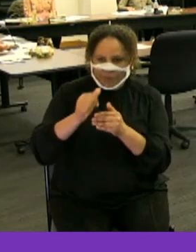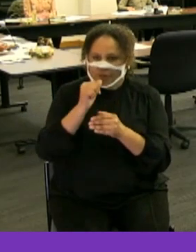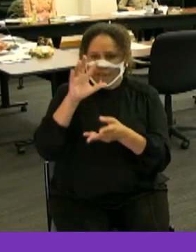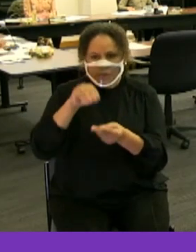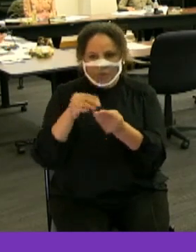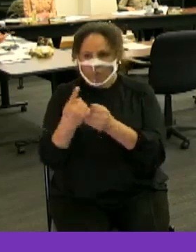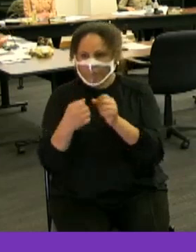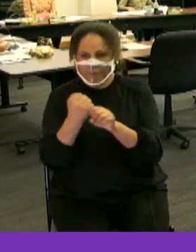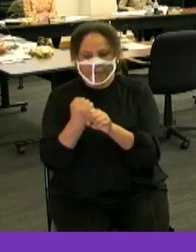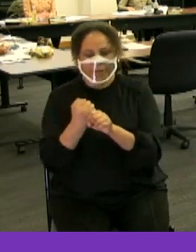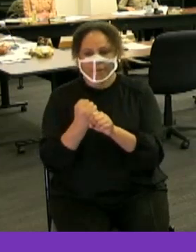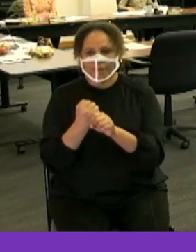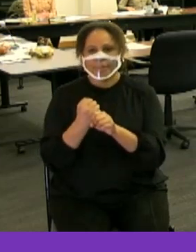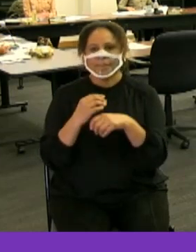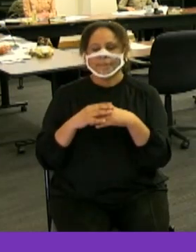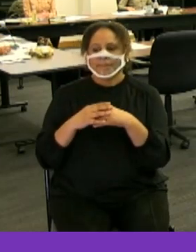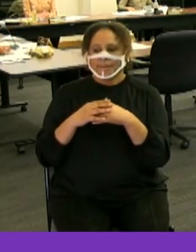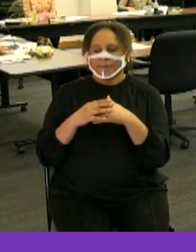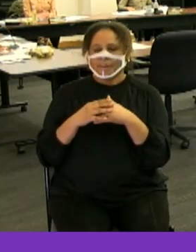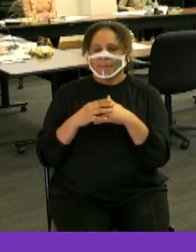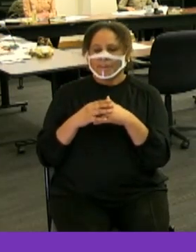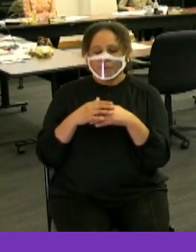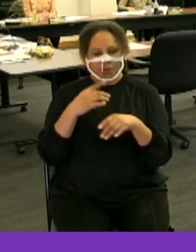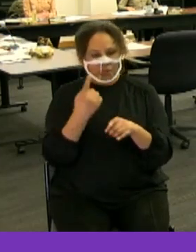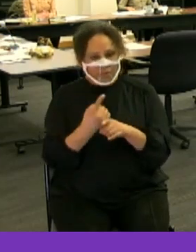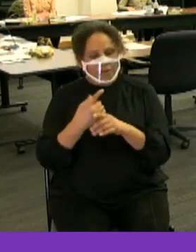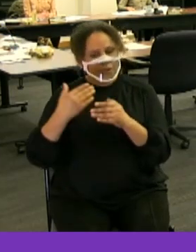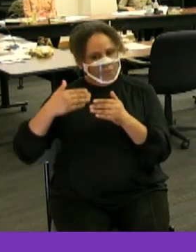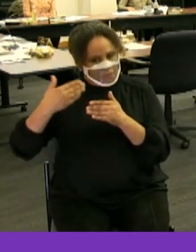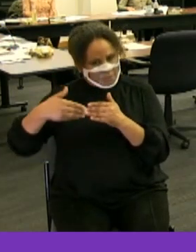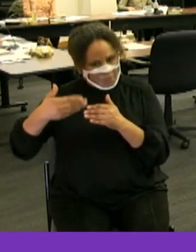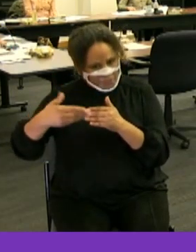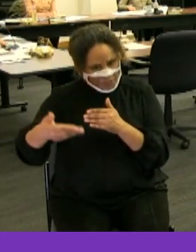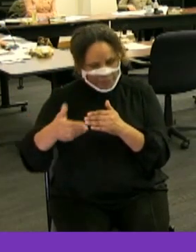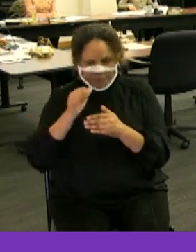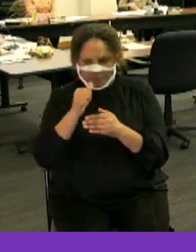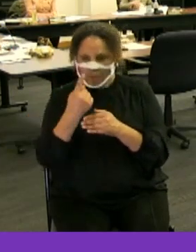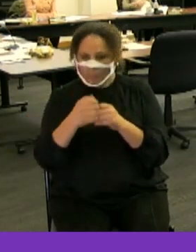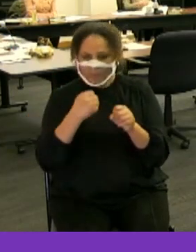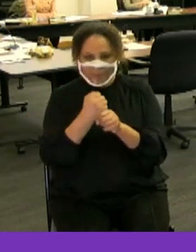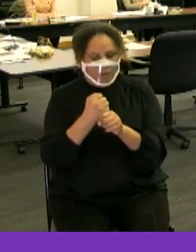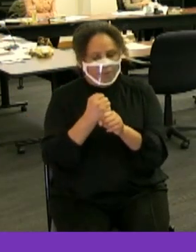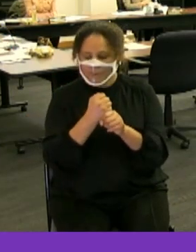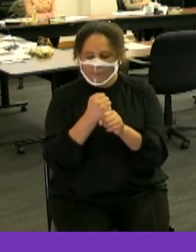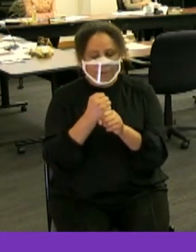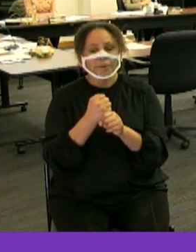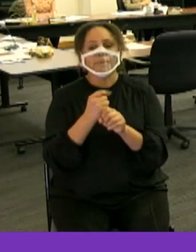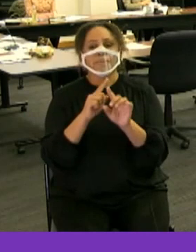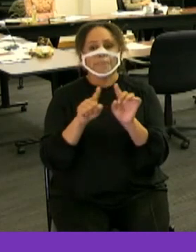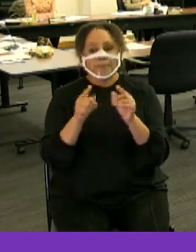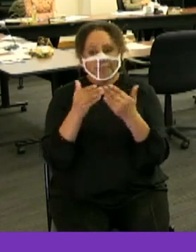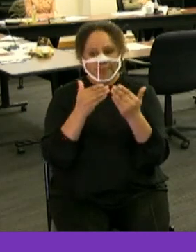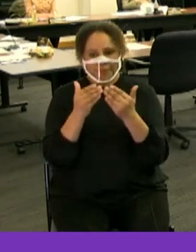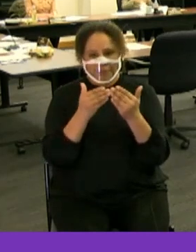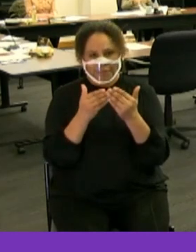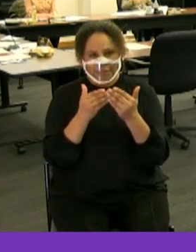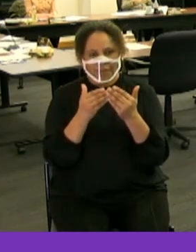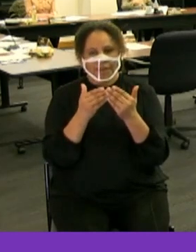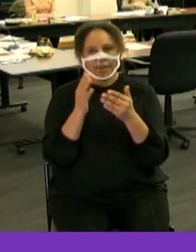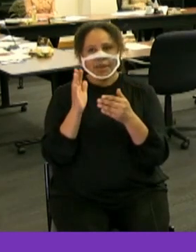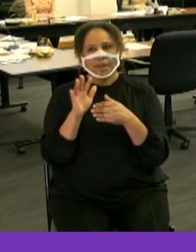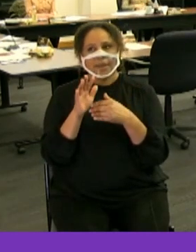year. Correct. It's over a period of time. But even if we did, I'm going to just,